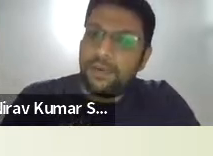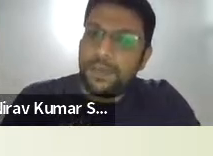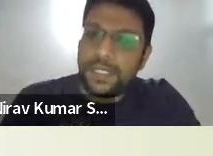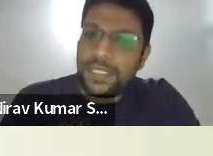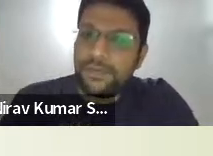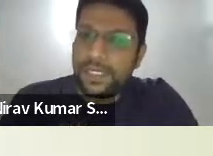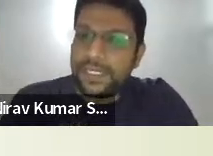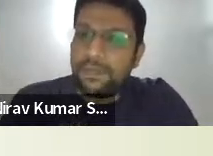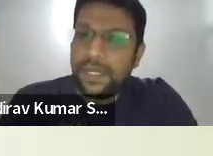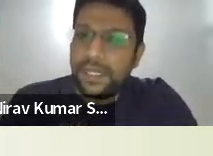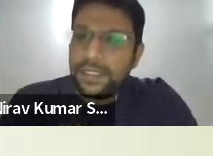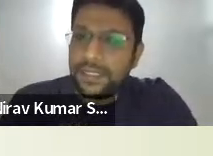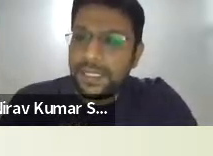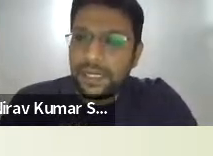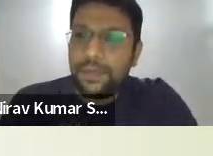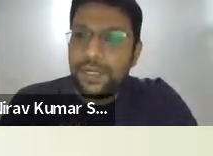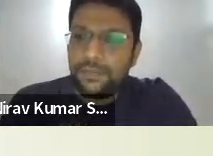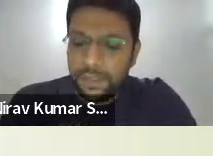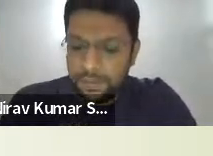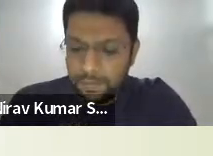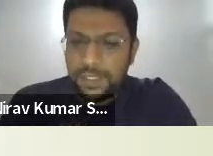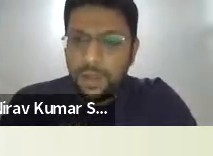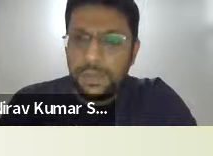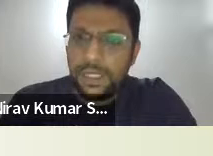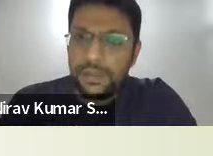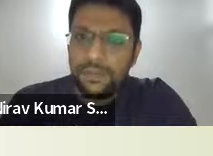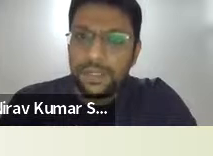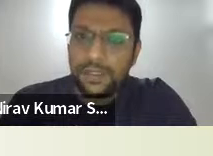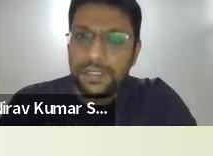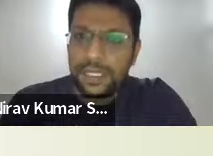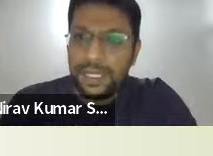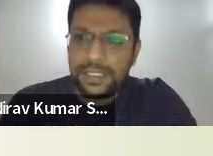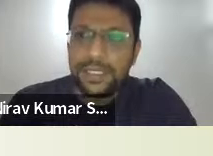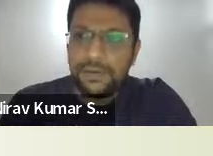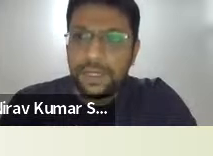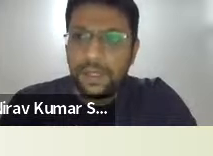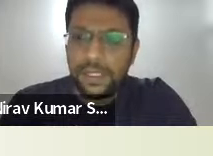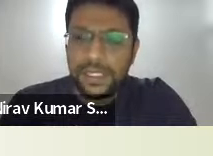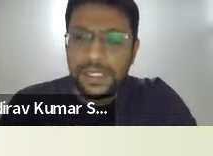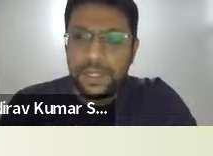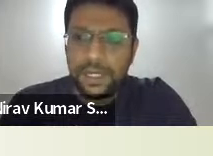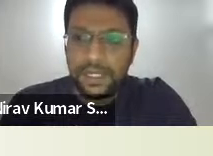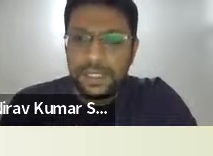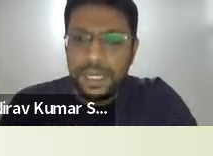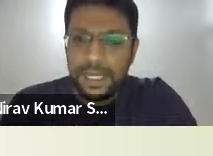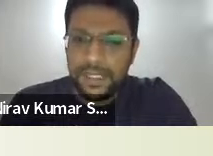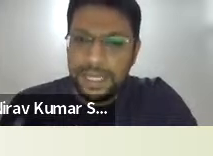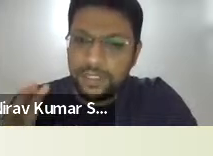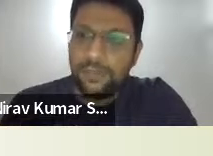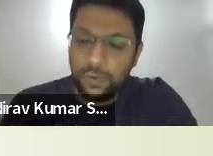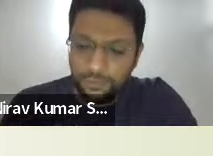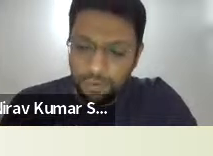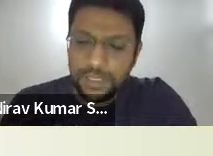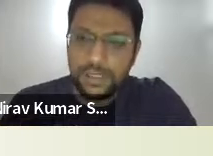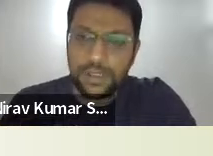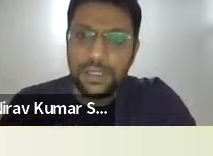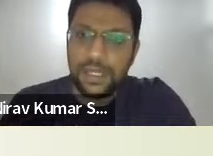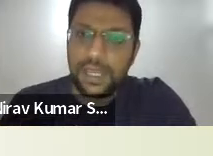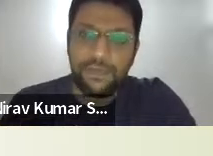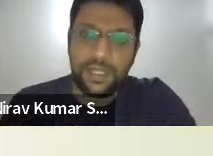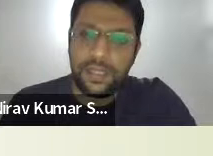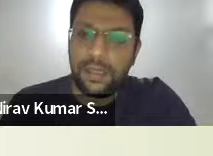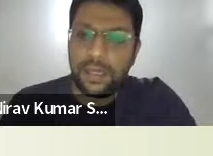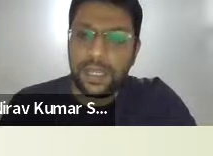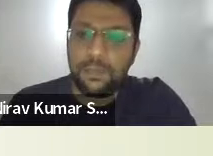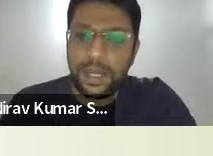And they are for persons with disabilities. It's a little bit of a misnomer because it doesn't cover all the disabilities, and it's actually more focused on